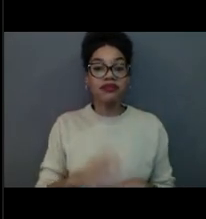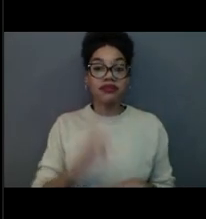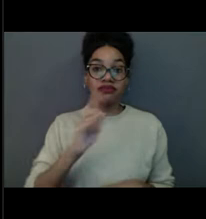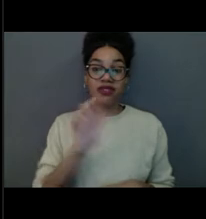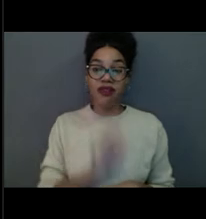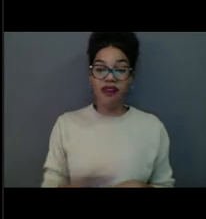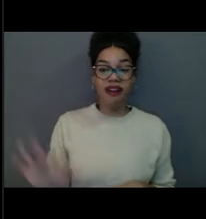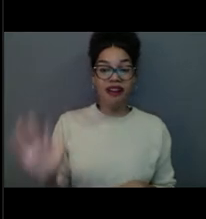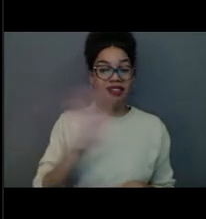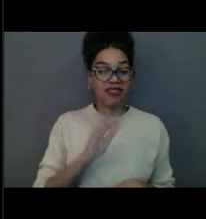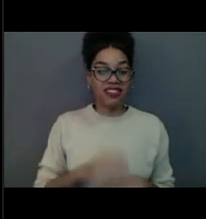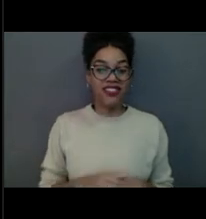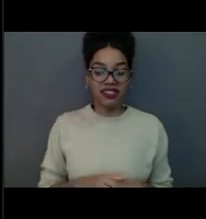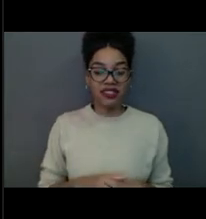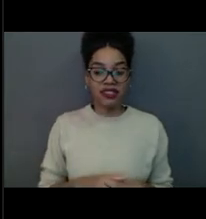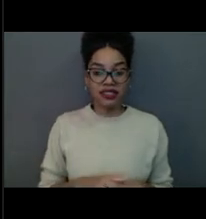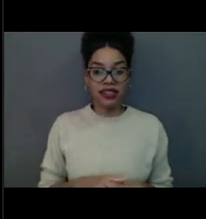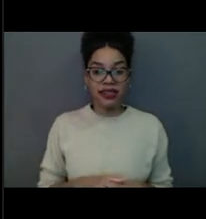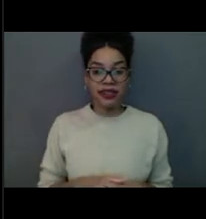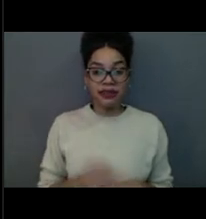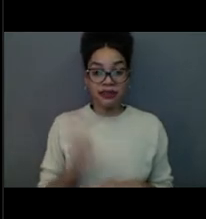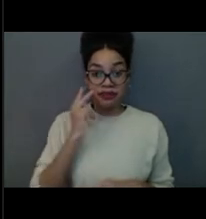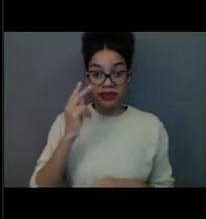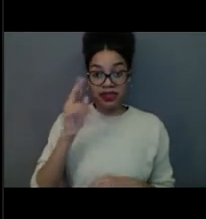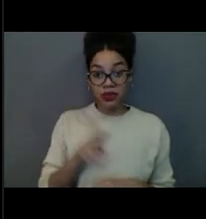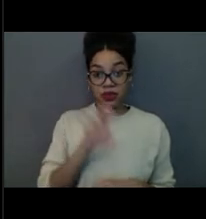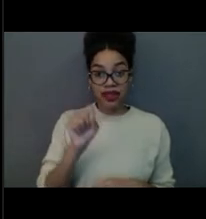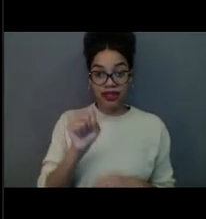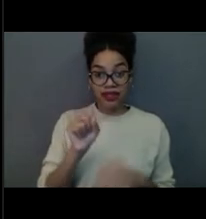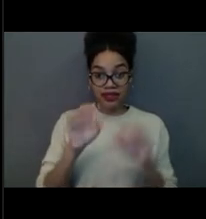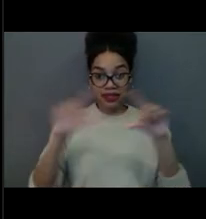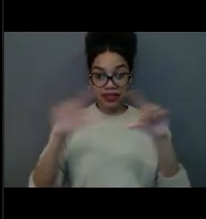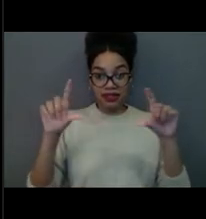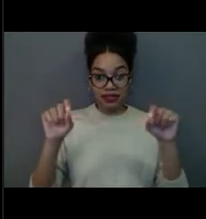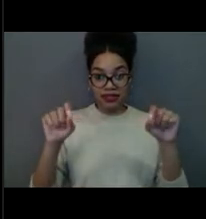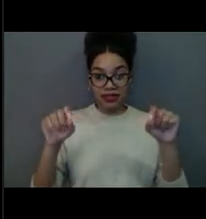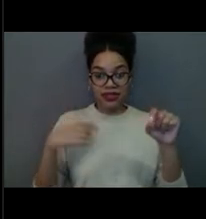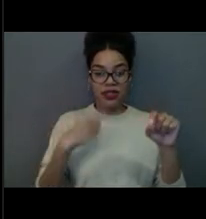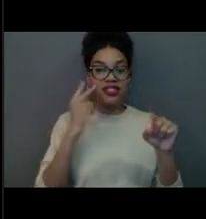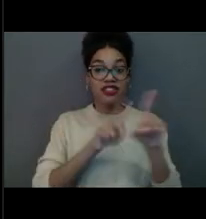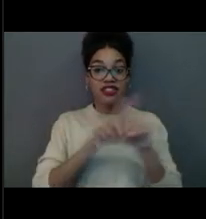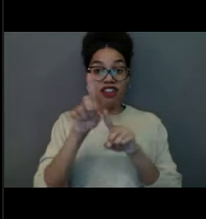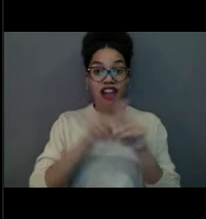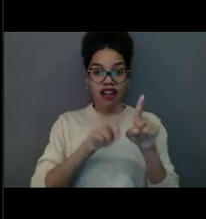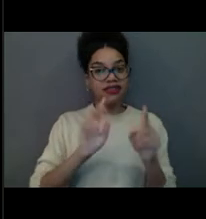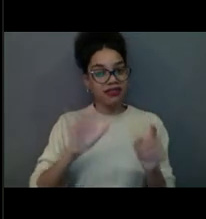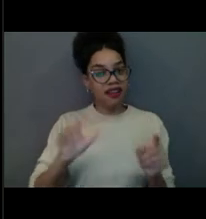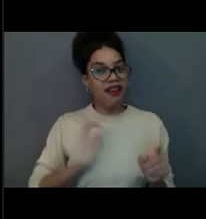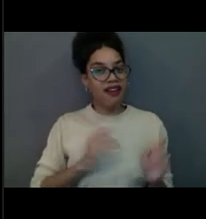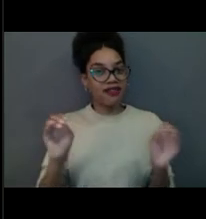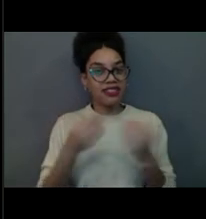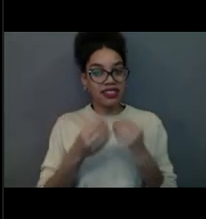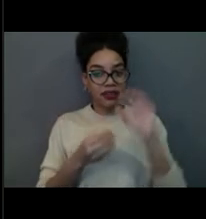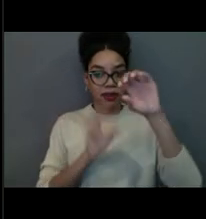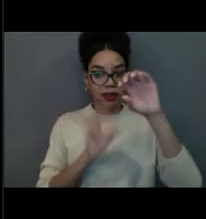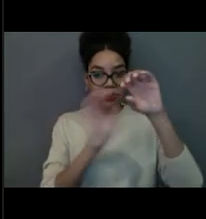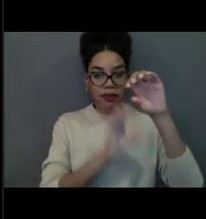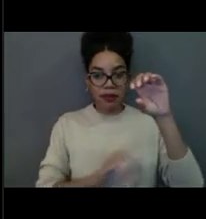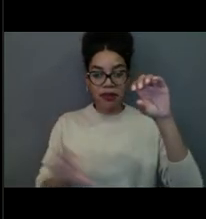place. We've got these stars up here that are popping up that indicate locations where you might find some of our offices. And as you